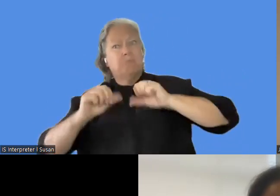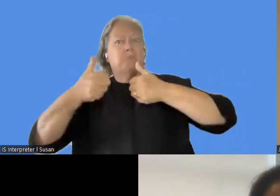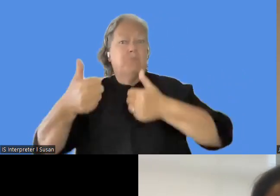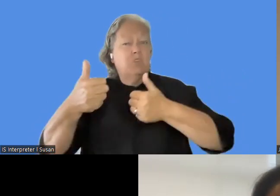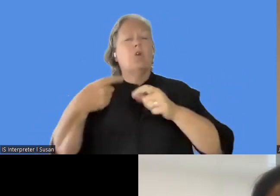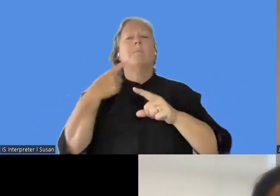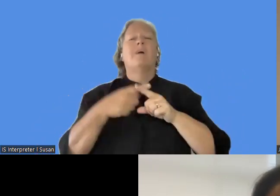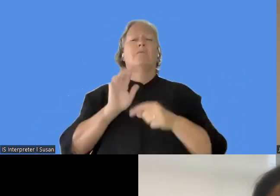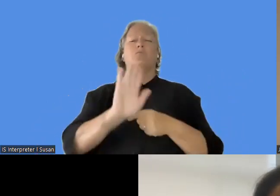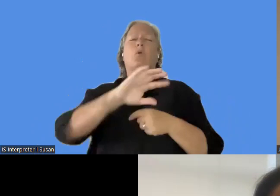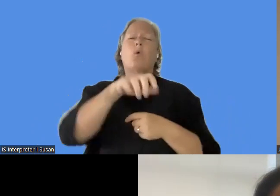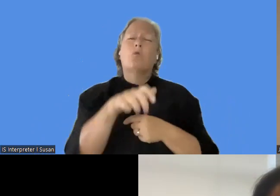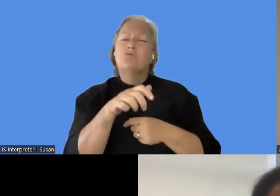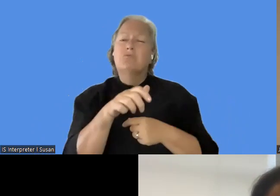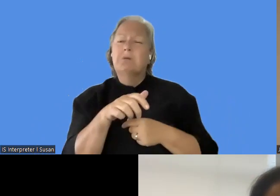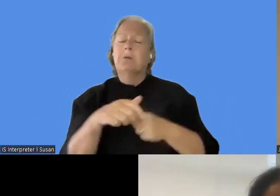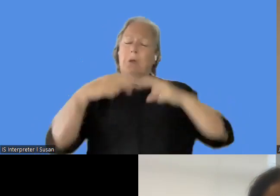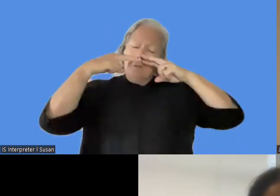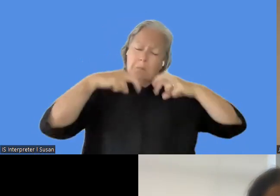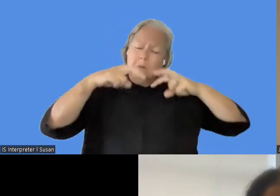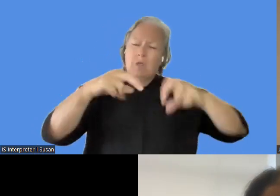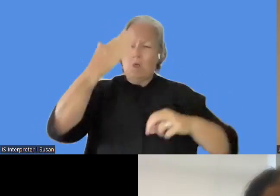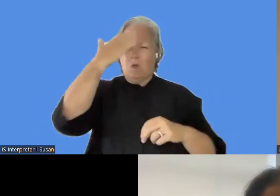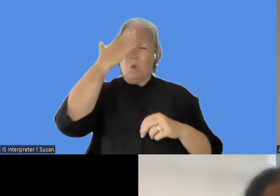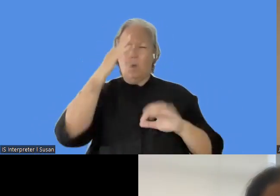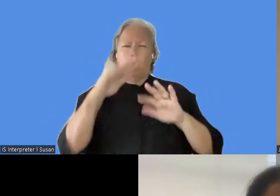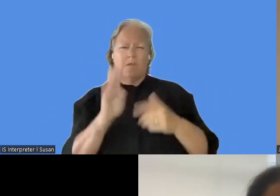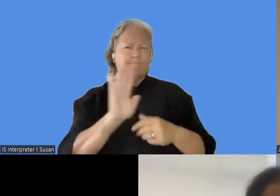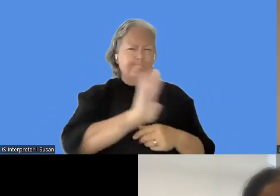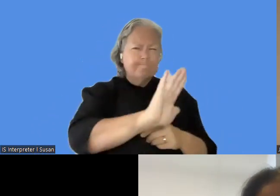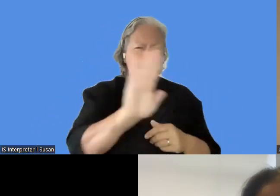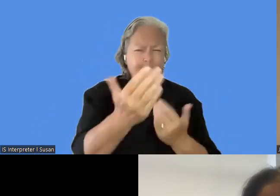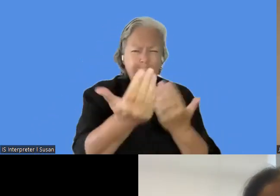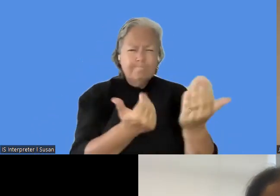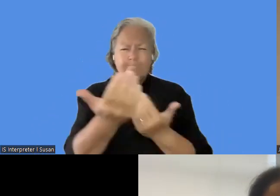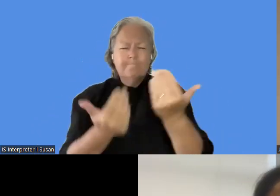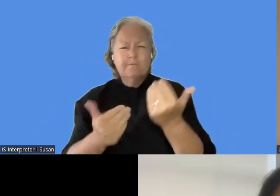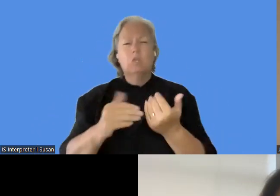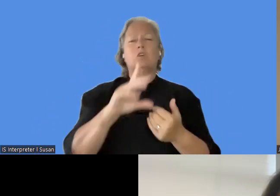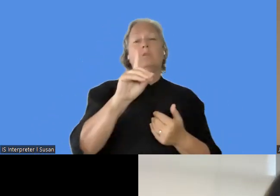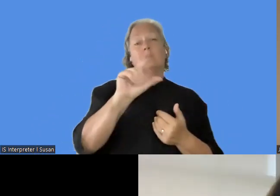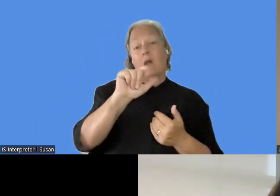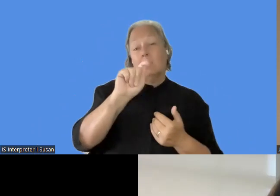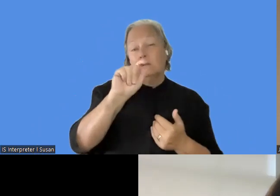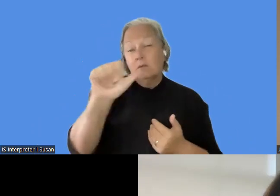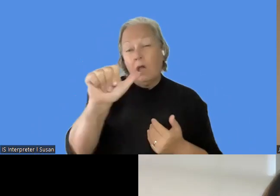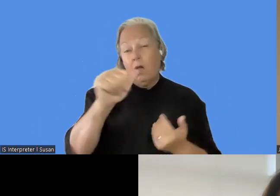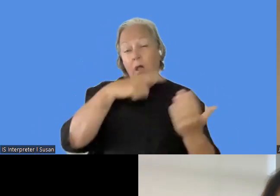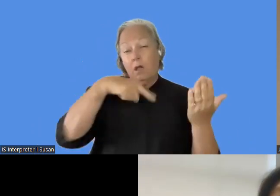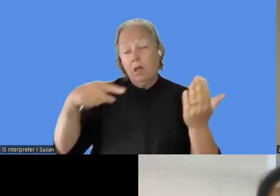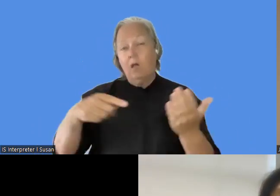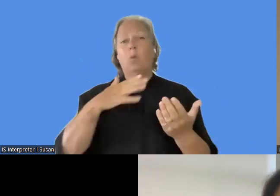exploring various sources of data and information, including enhancing data